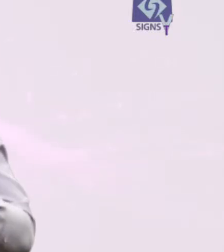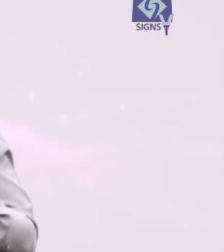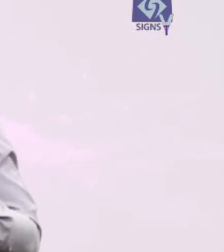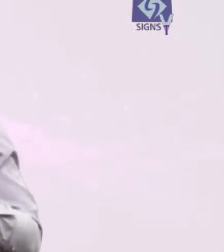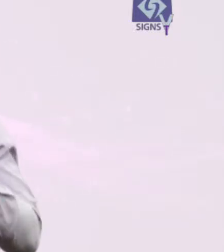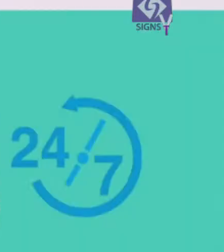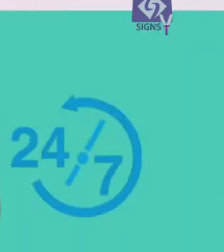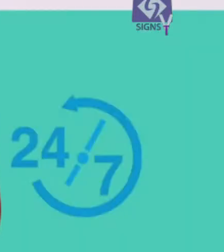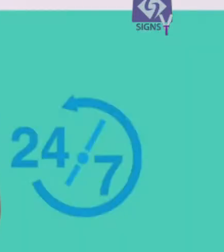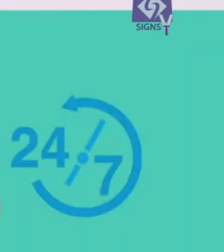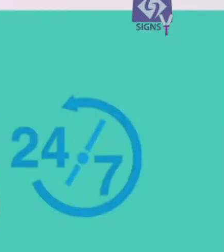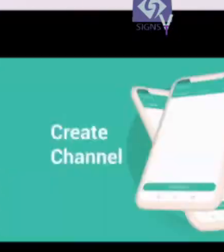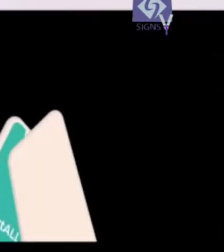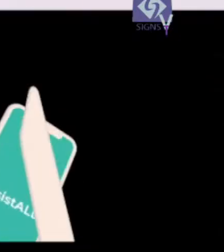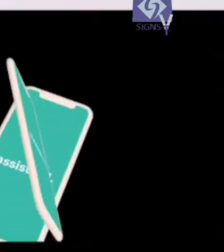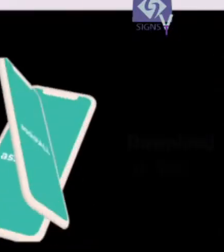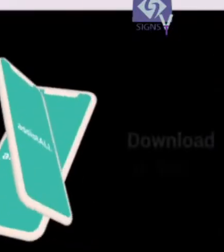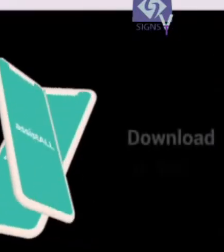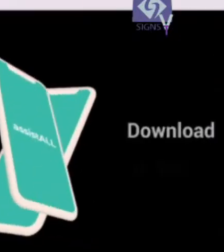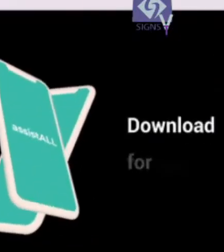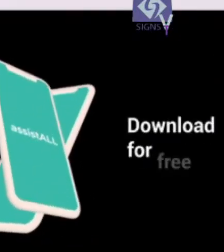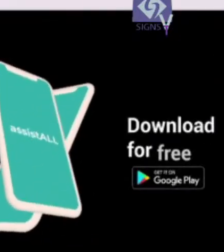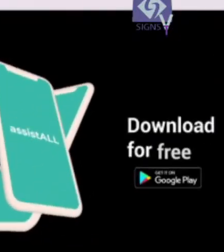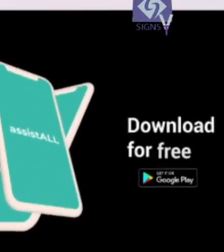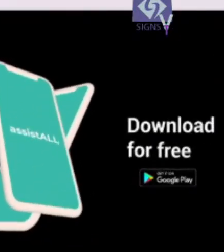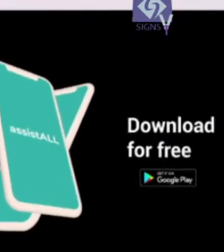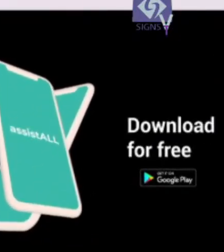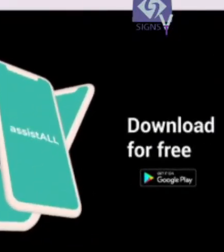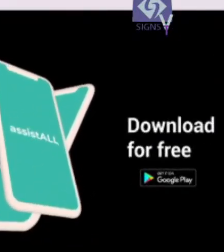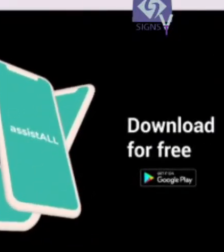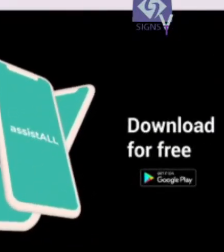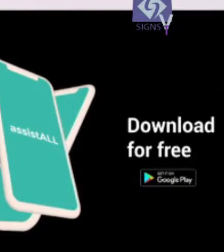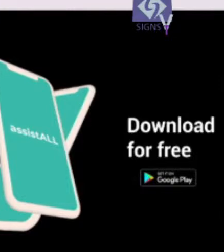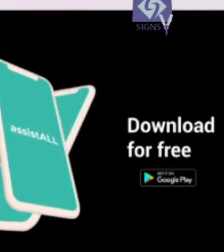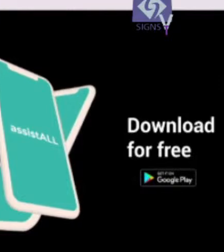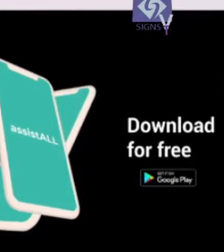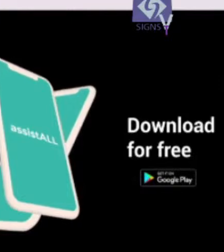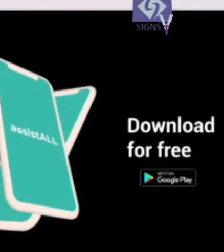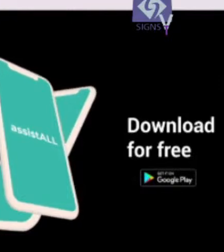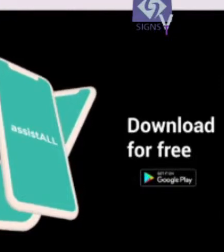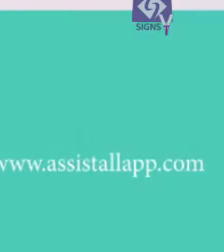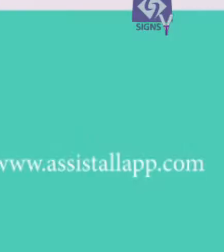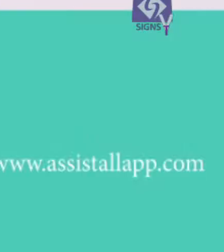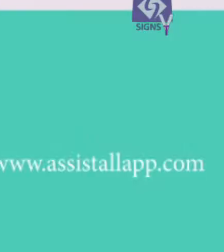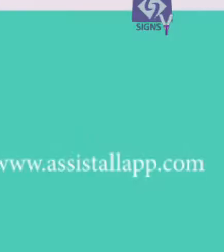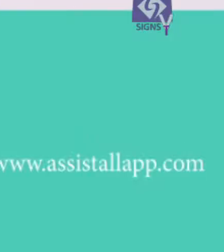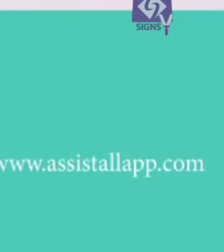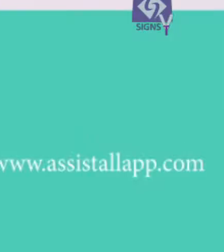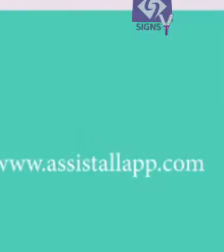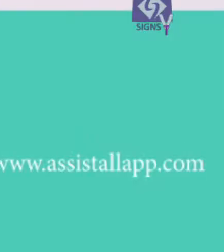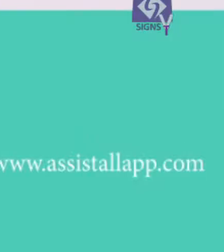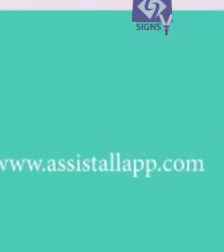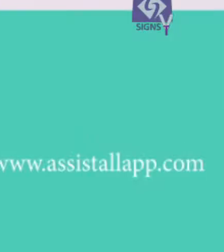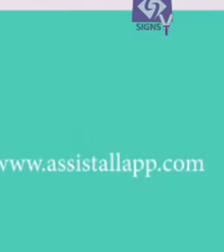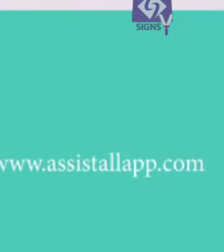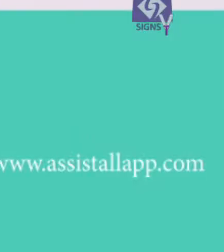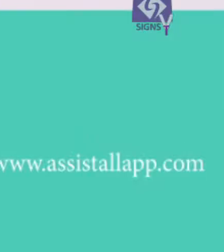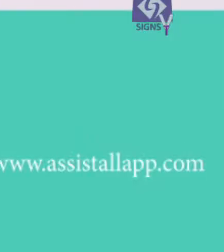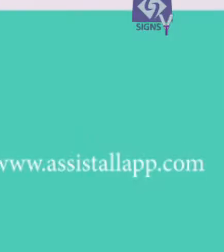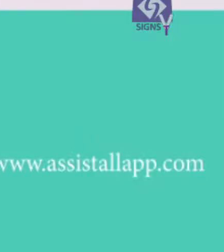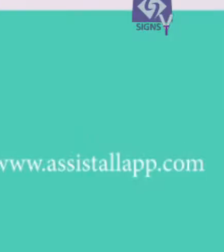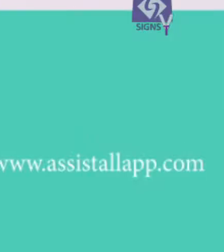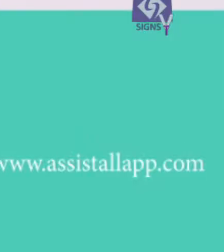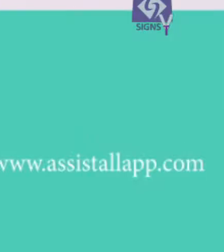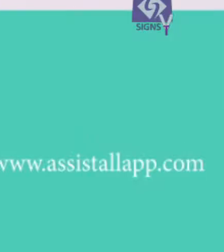launched AssistAll, a sign language interpretation mobile application to provide communication between the hearing impaired